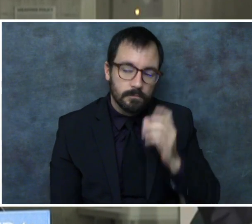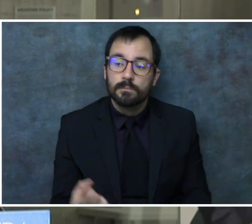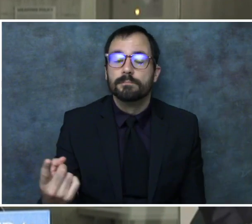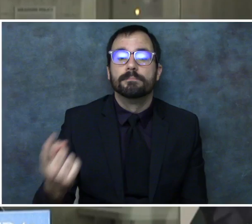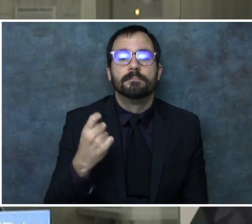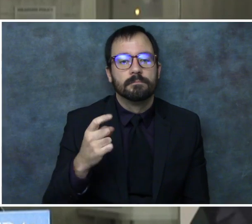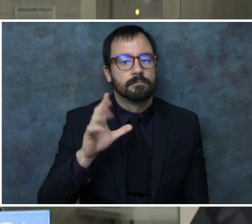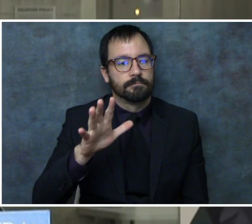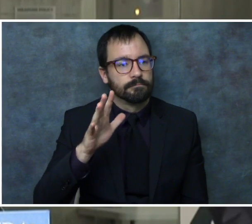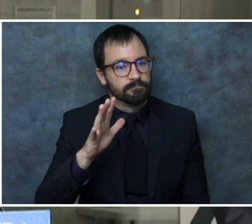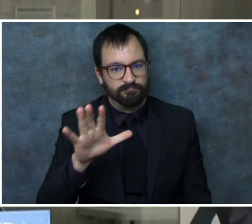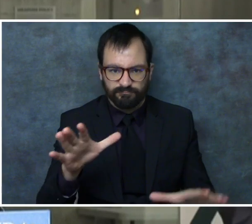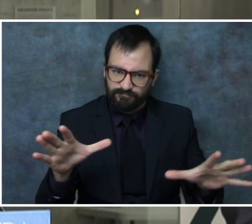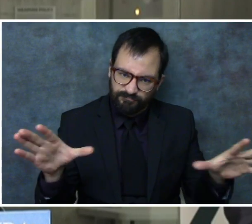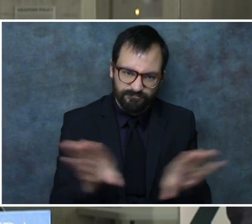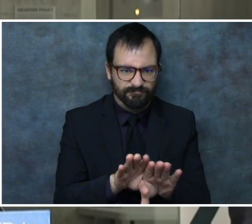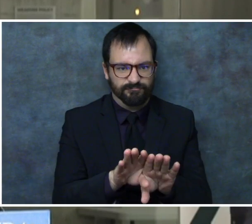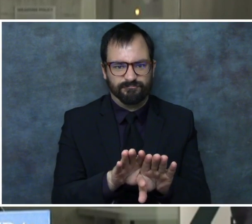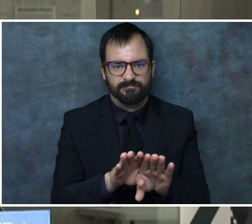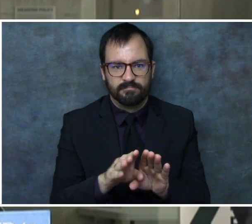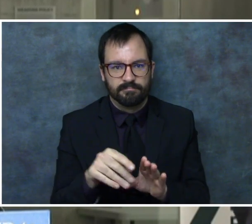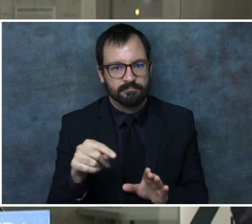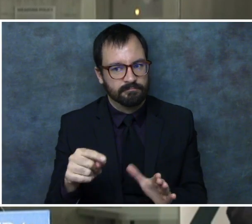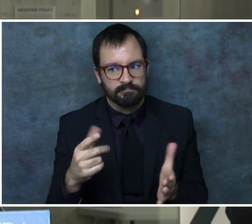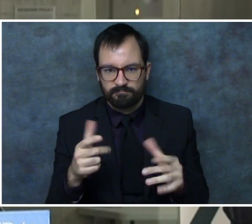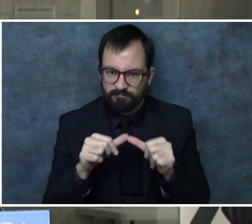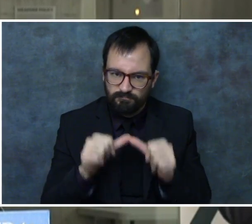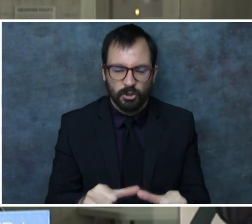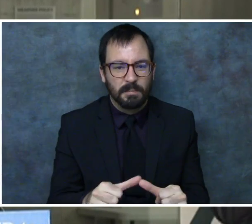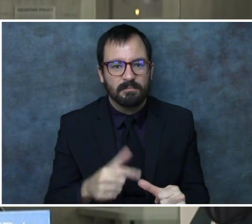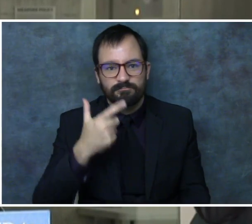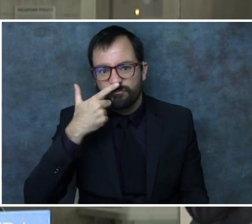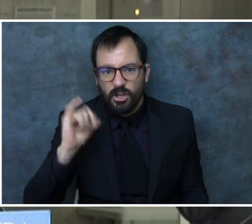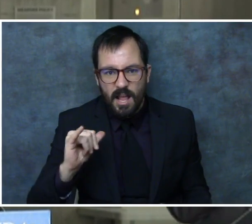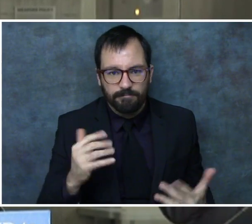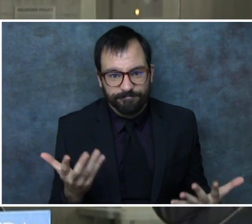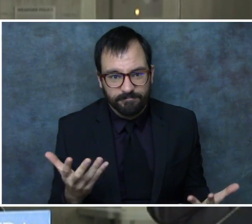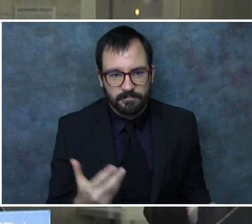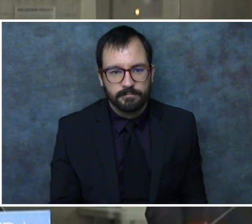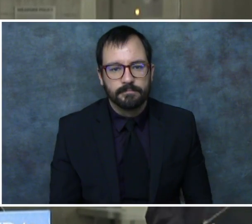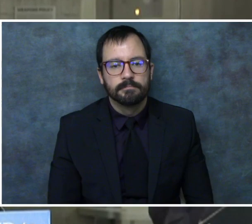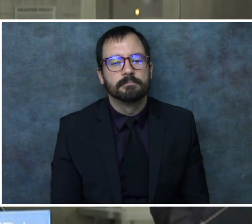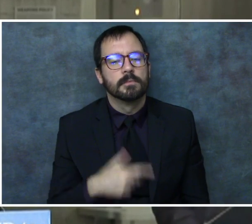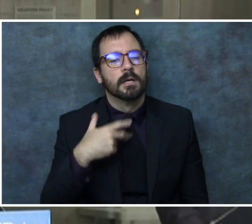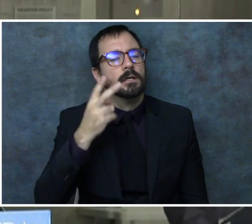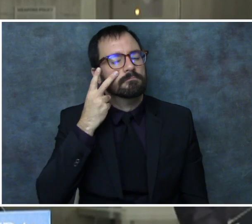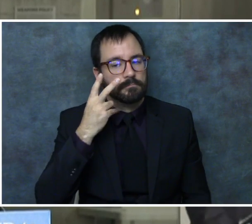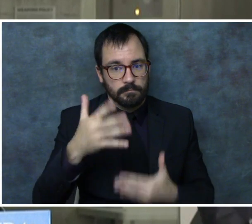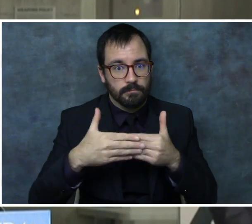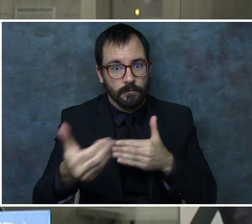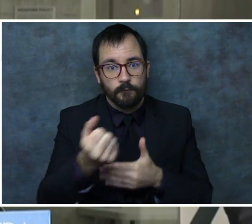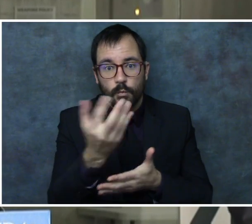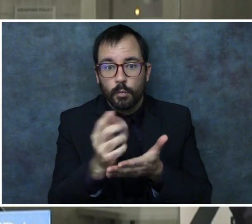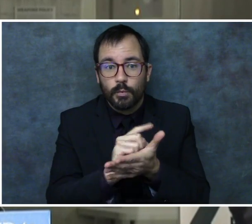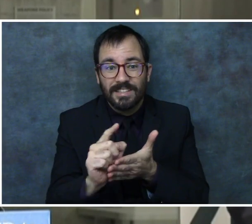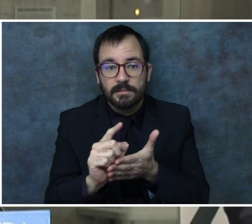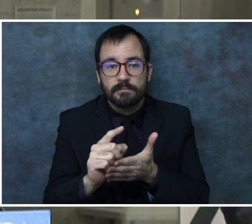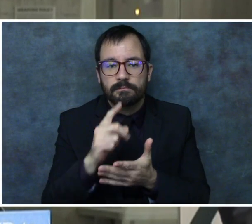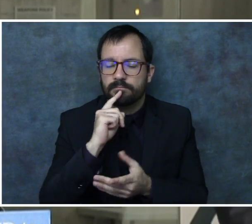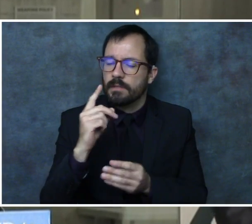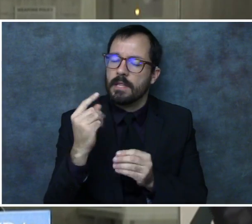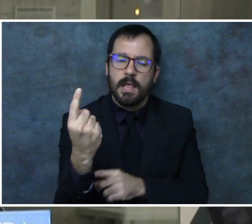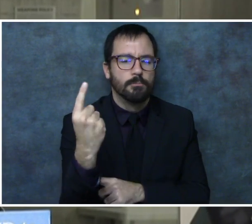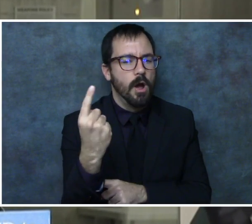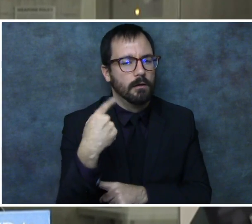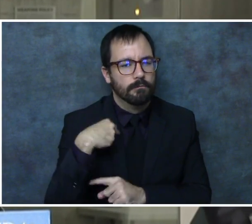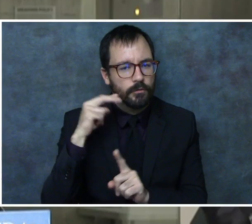Well, I think what I'm looking for in the next couple of weeks, number one, obviously after our announcement today, I'm looking forward to seeing our kids with the highest needs continue to